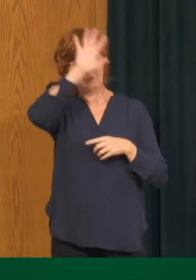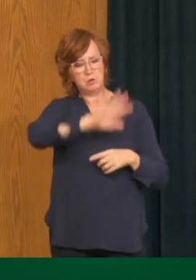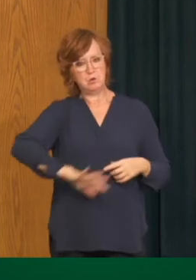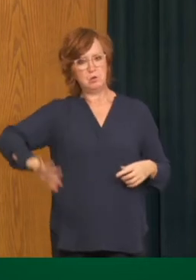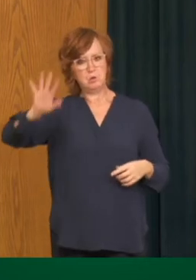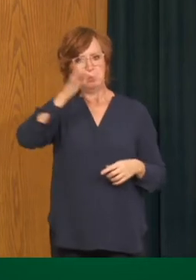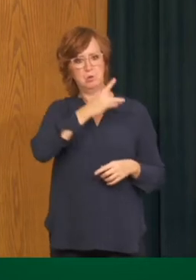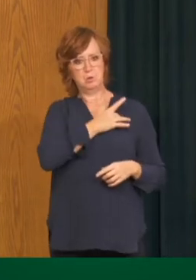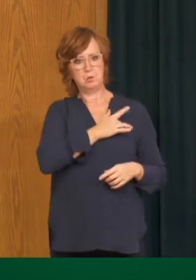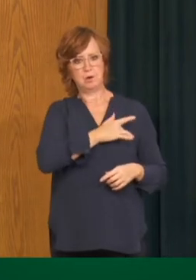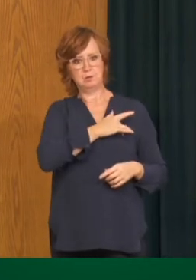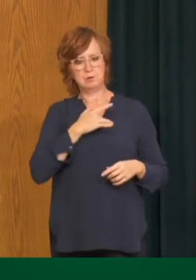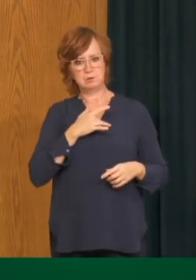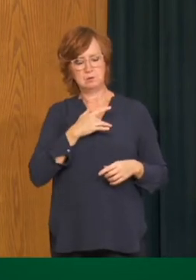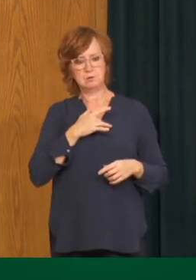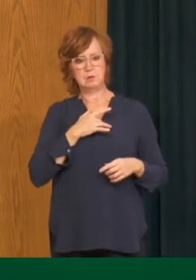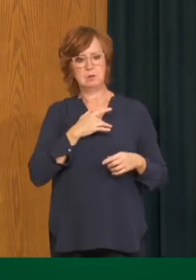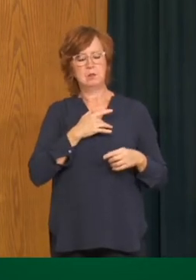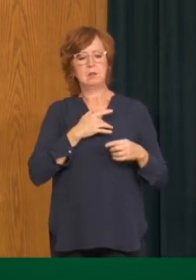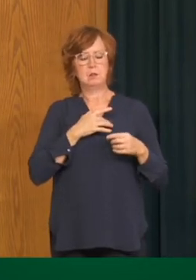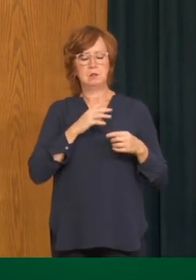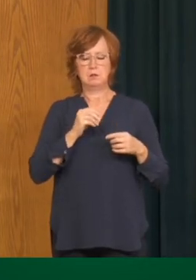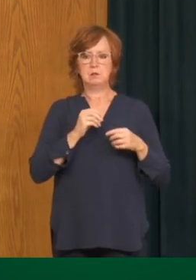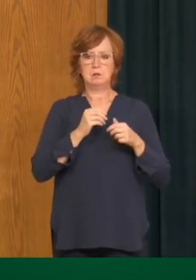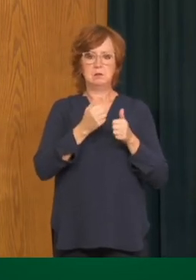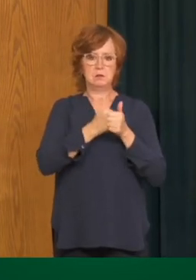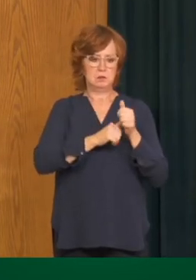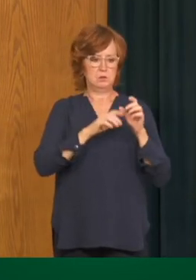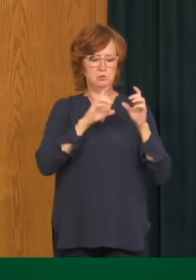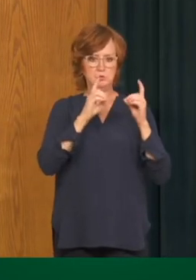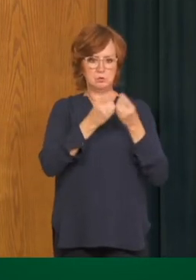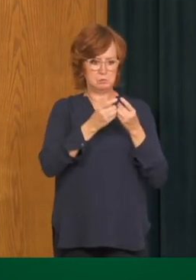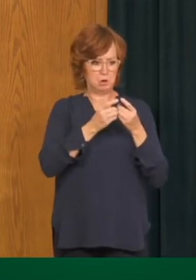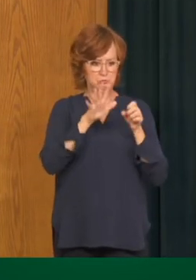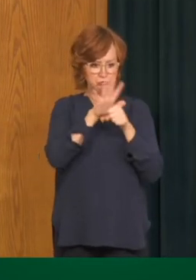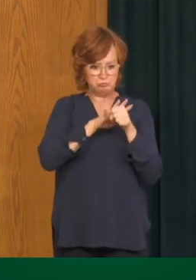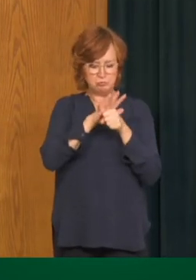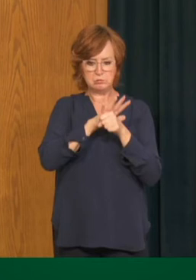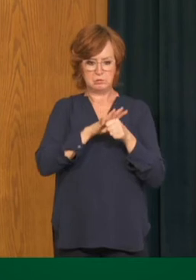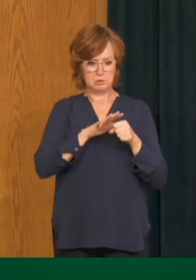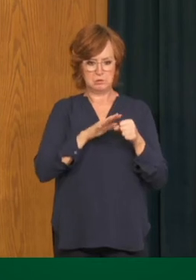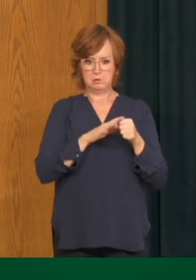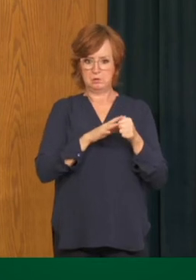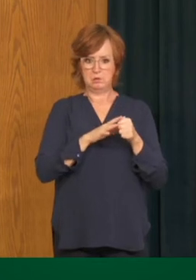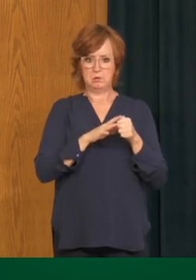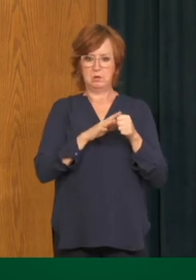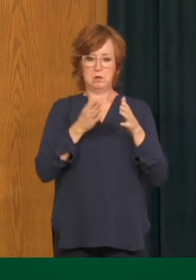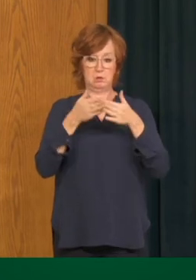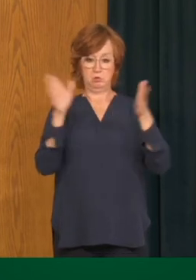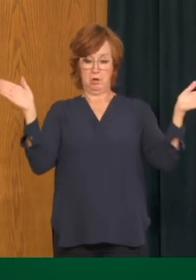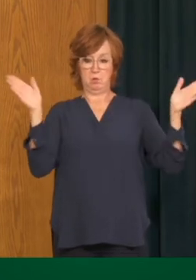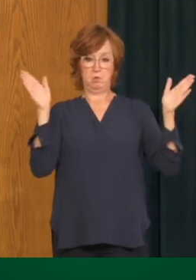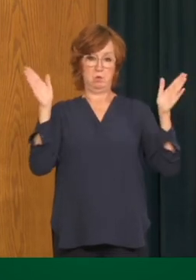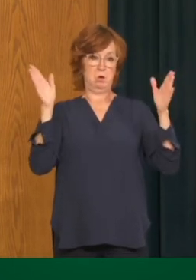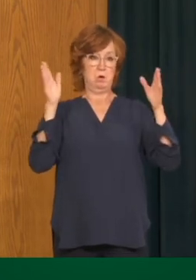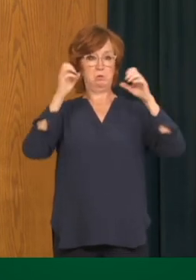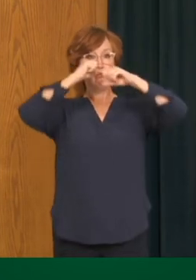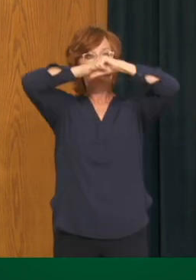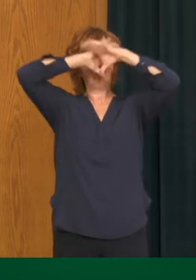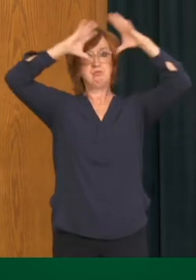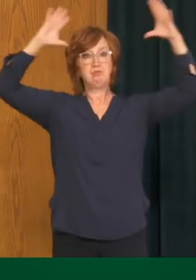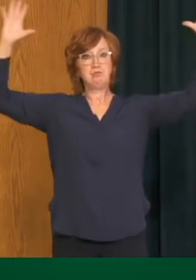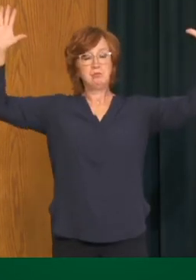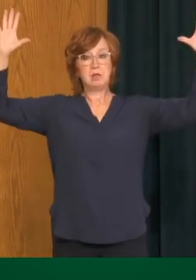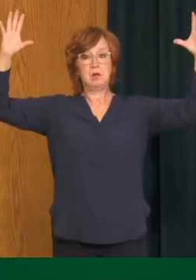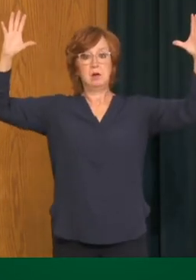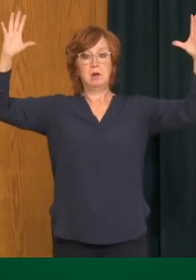in individual divisions, as well as right down to the very granular level of the individual schools, which is why we are working very closely